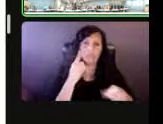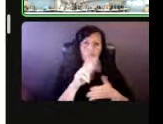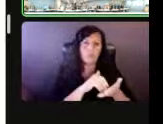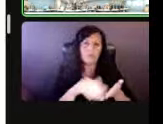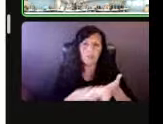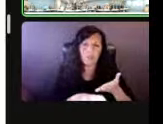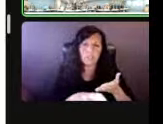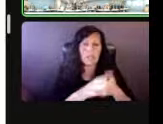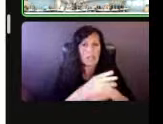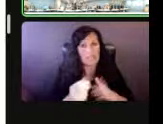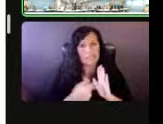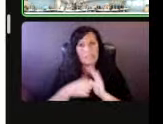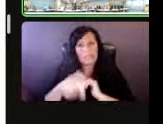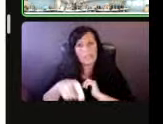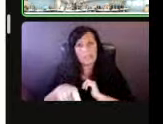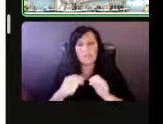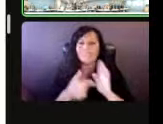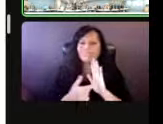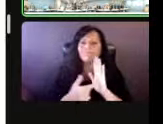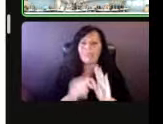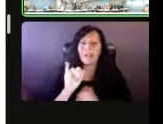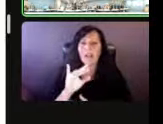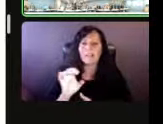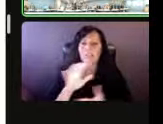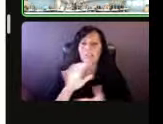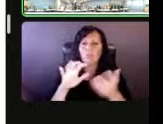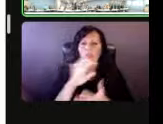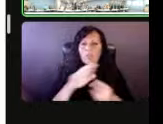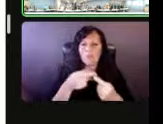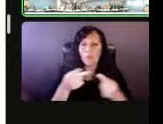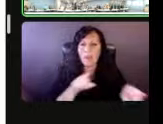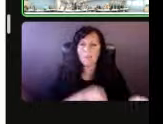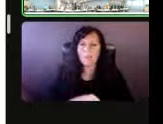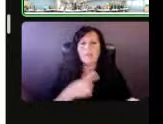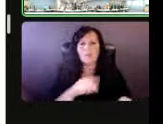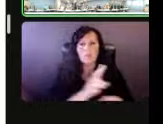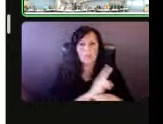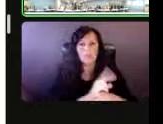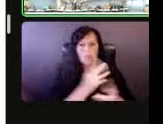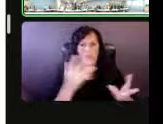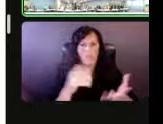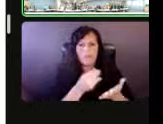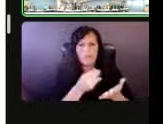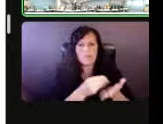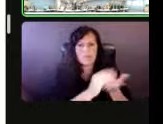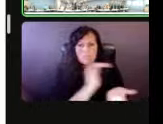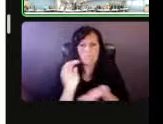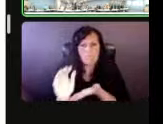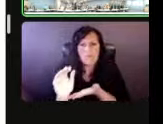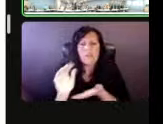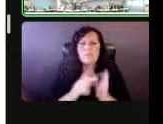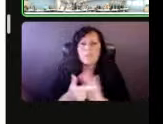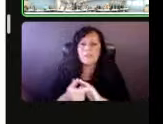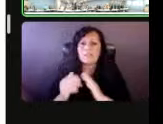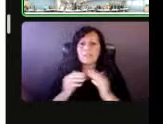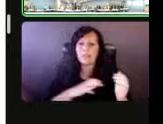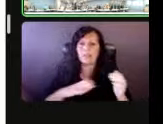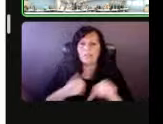happened, we accessed a lot of it. And it gives the council flexibility to make changes mid-year.